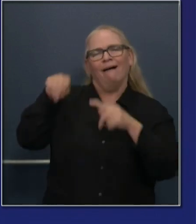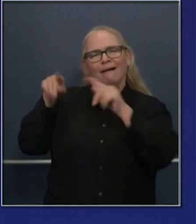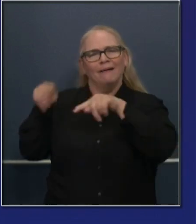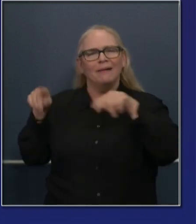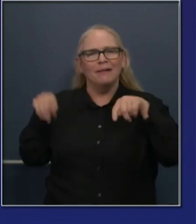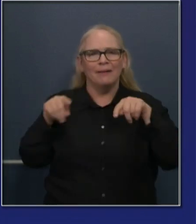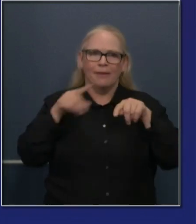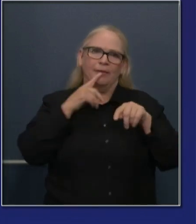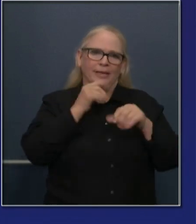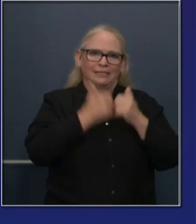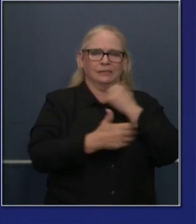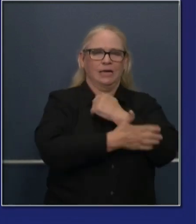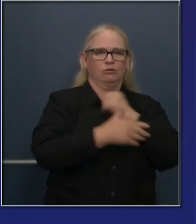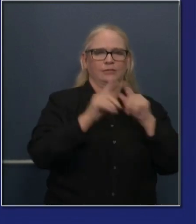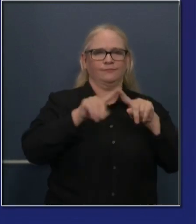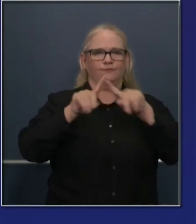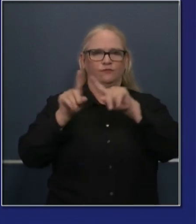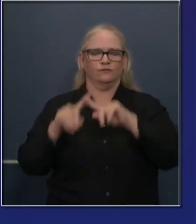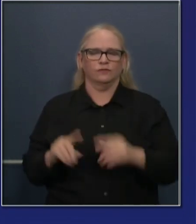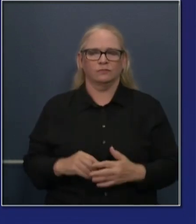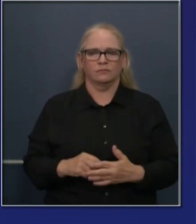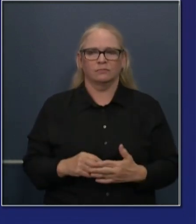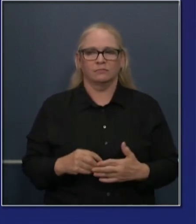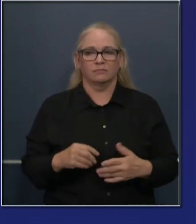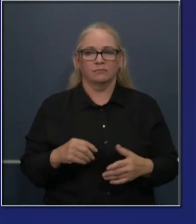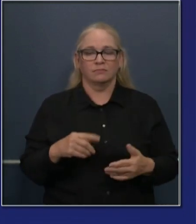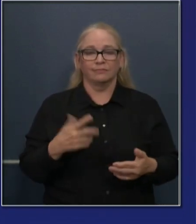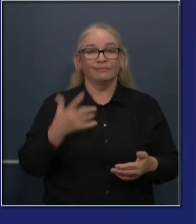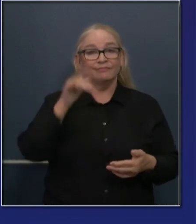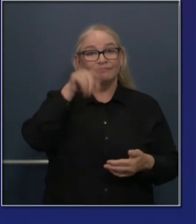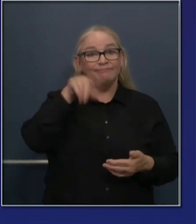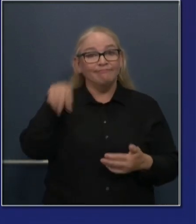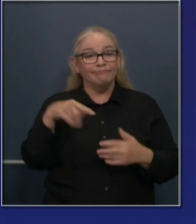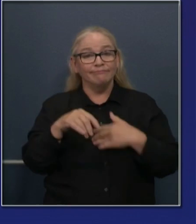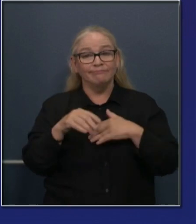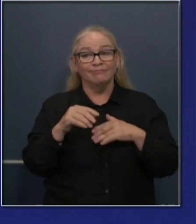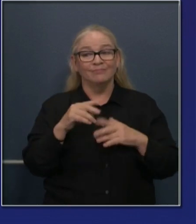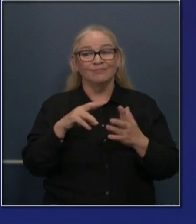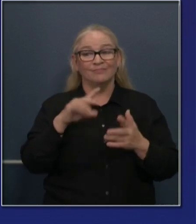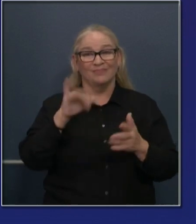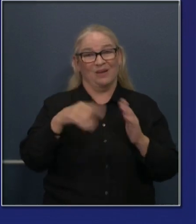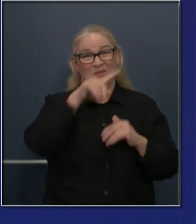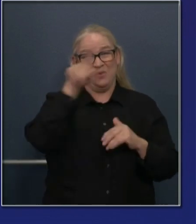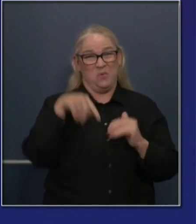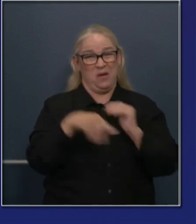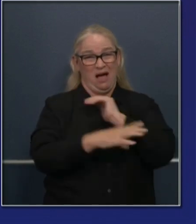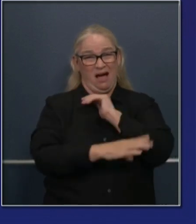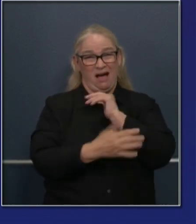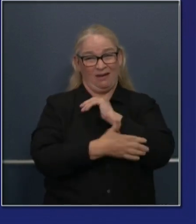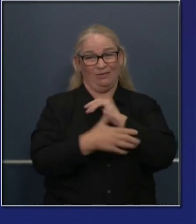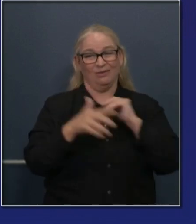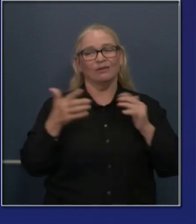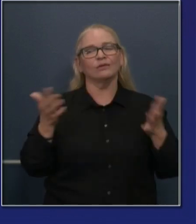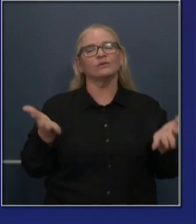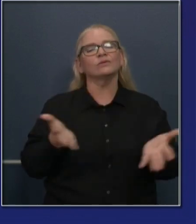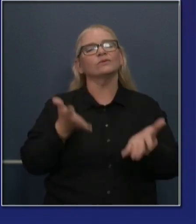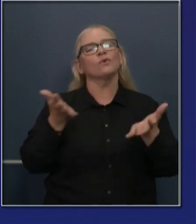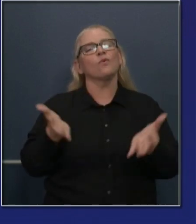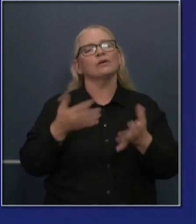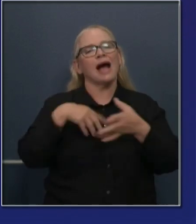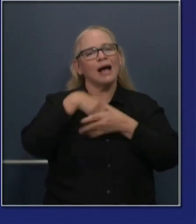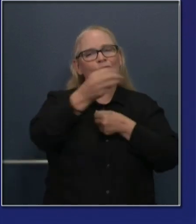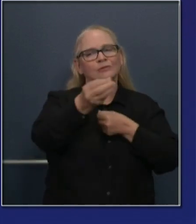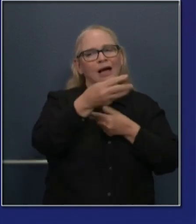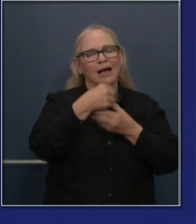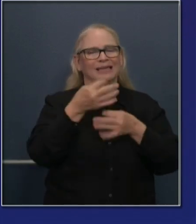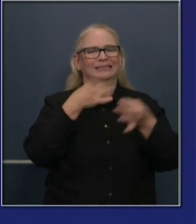California have been very meaningful in terms of pushing outdoor activities and the like. And so these are the counties where